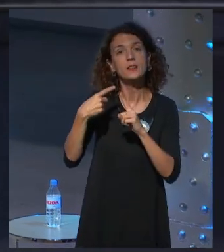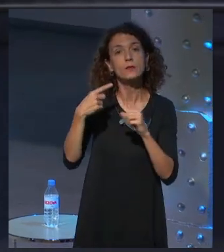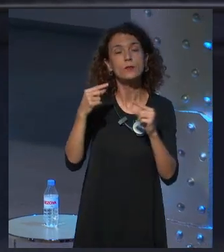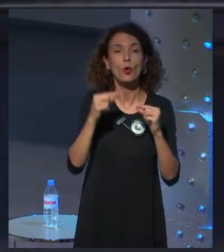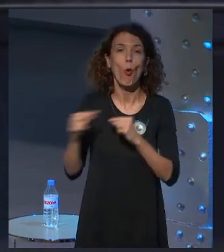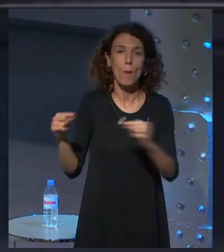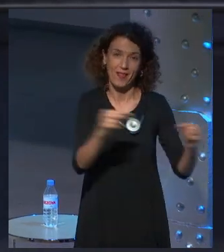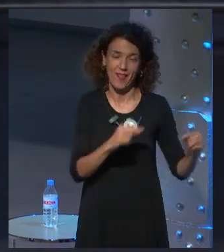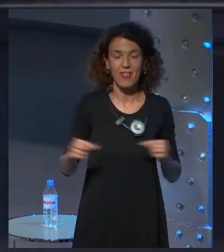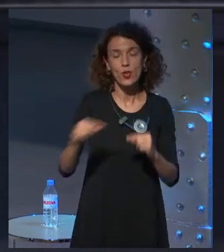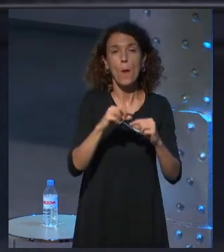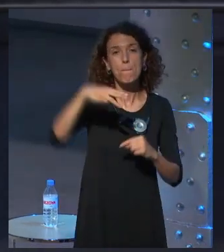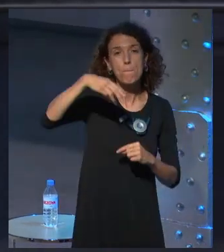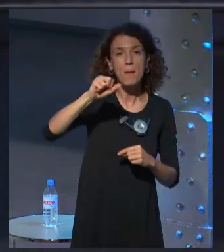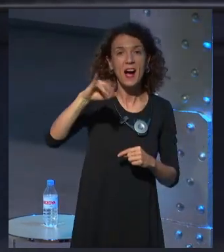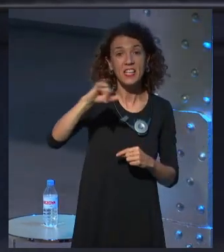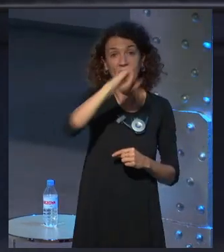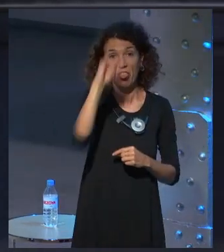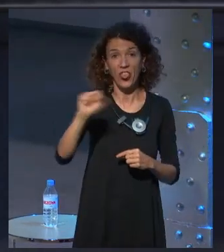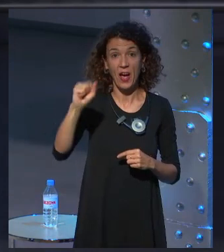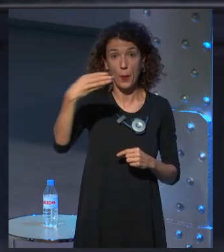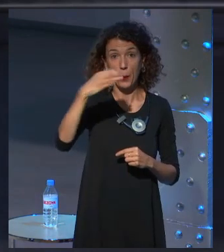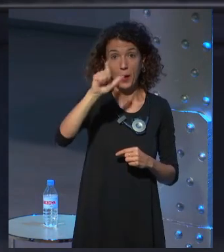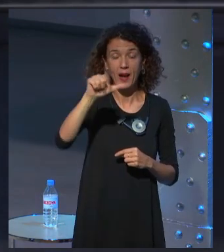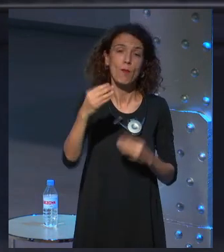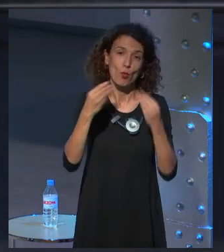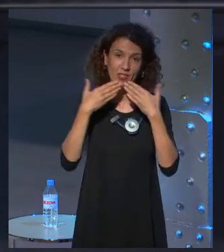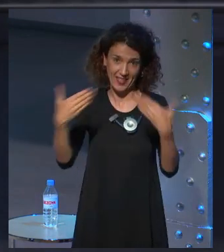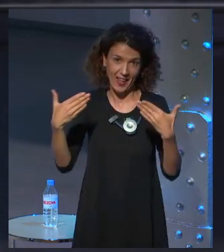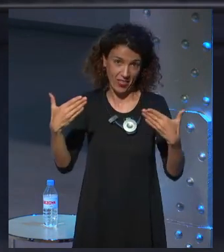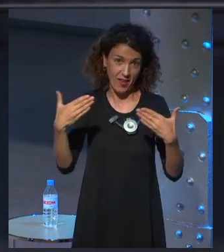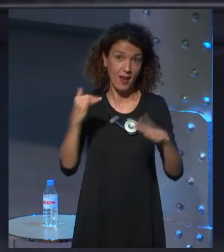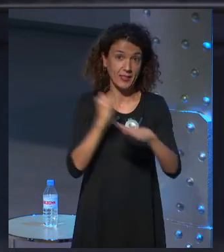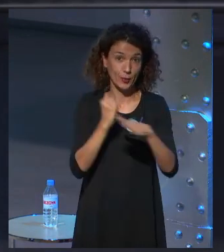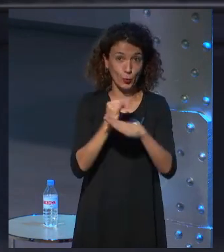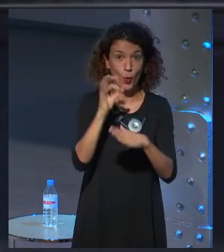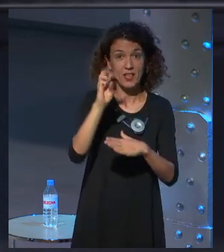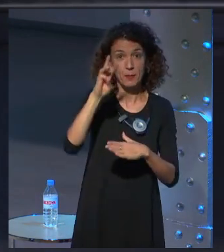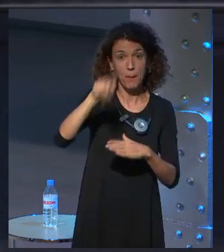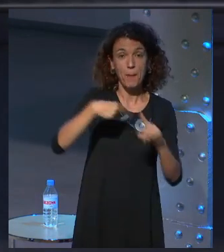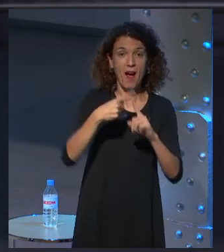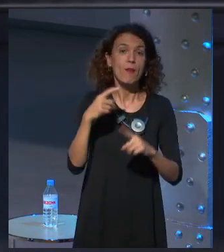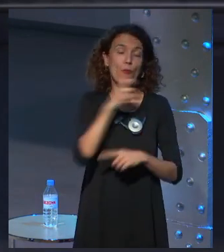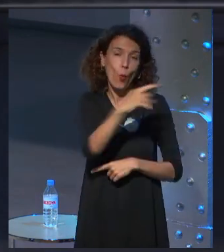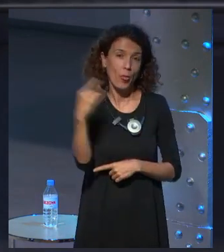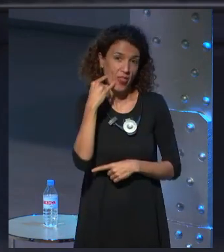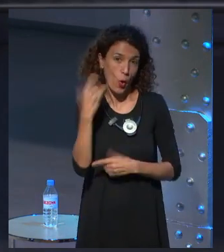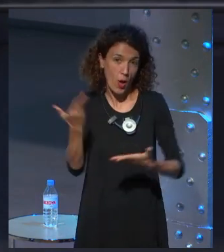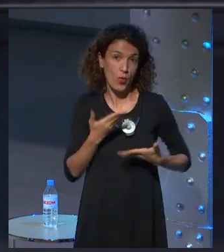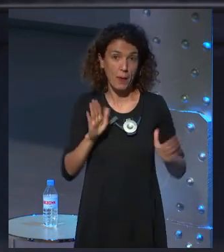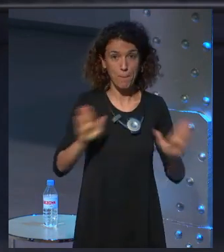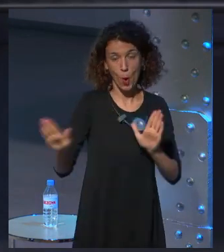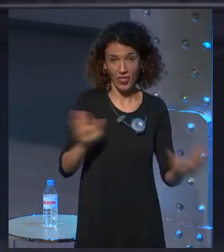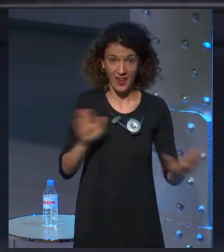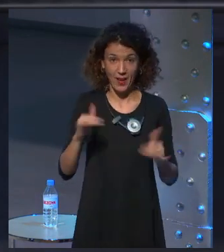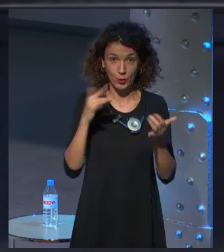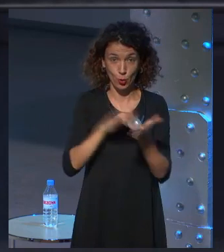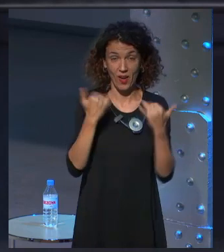or a brief presentation on the part of Connie, and then María Zabala will hold an exchange with her